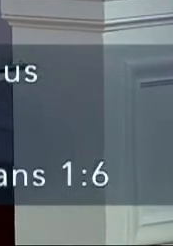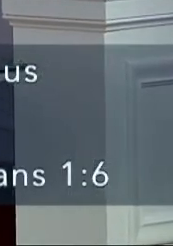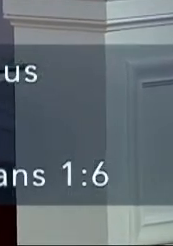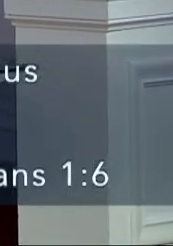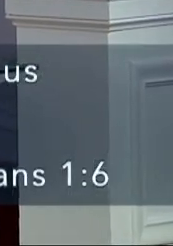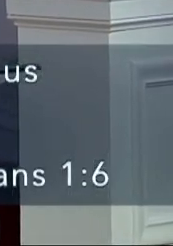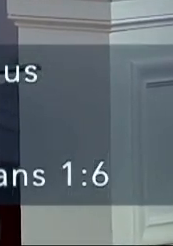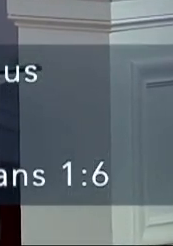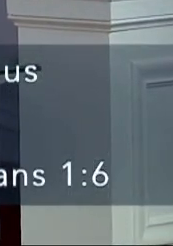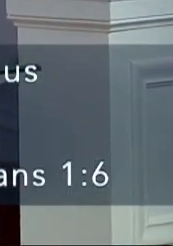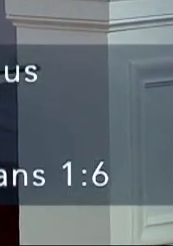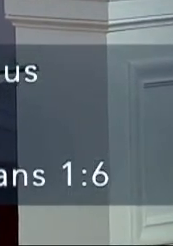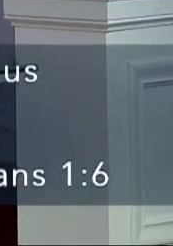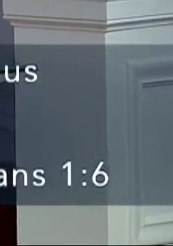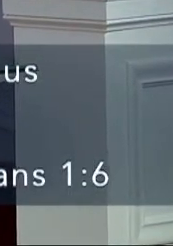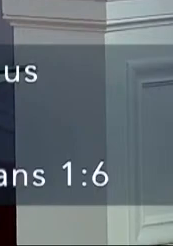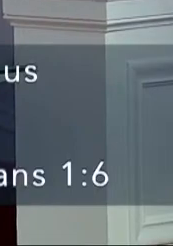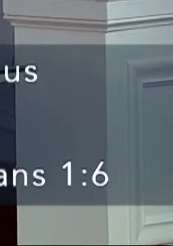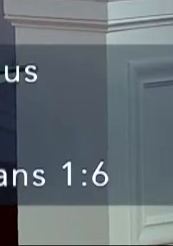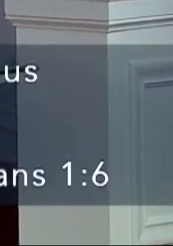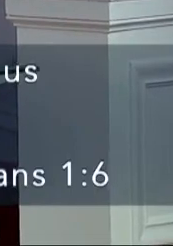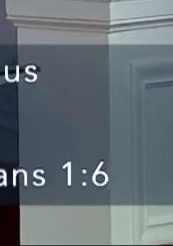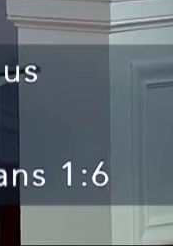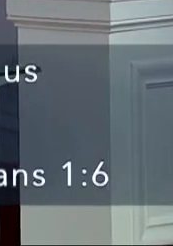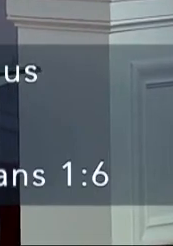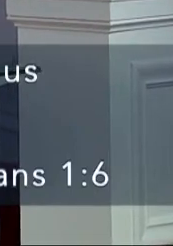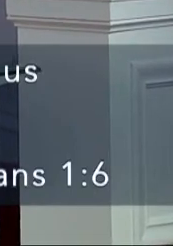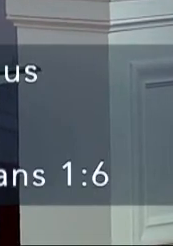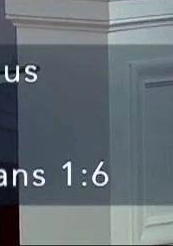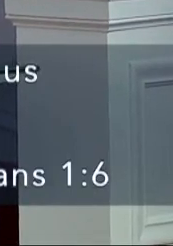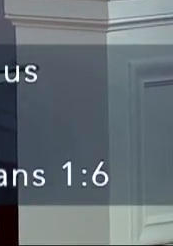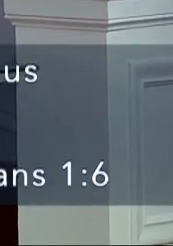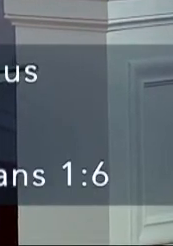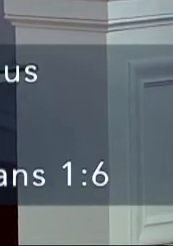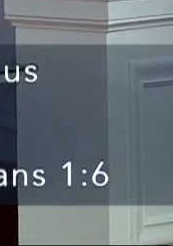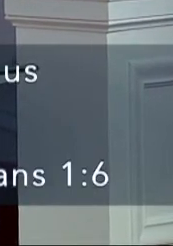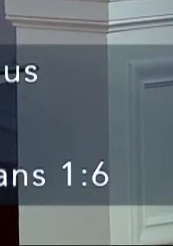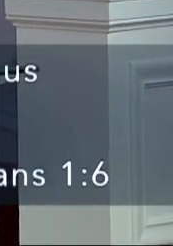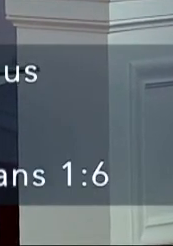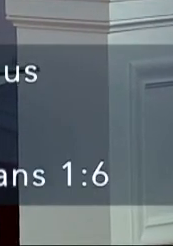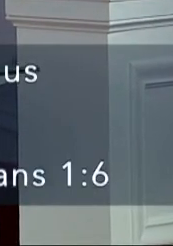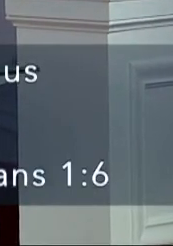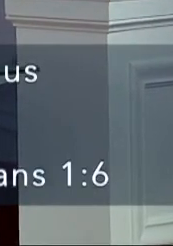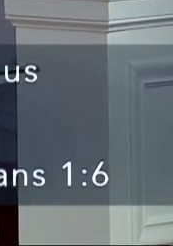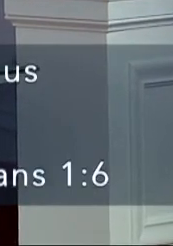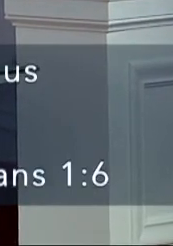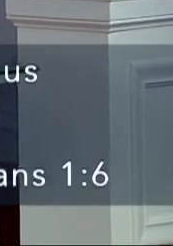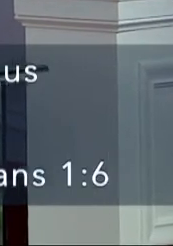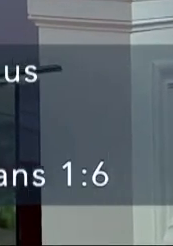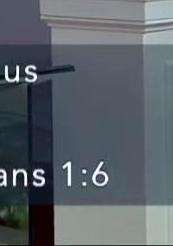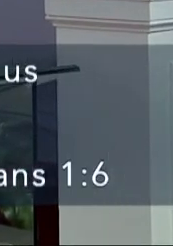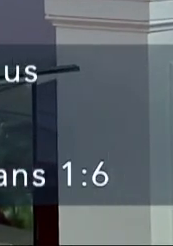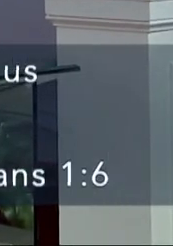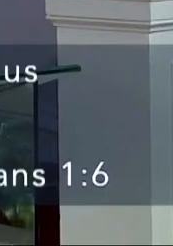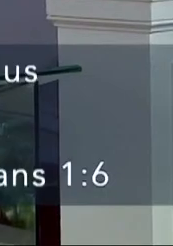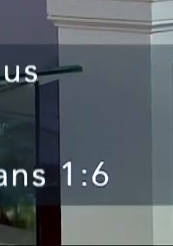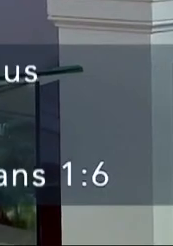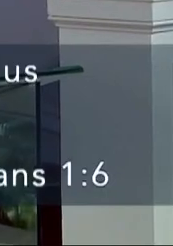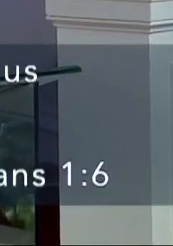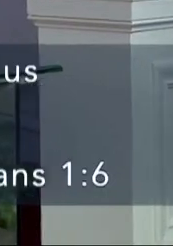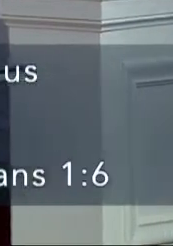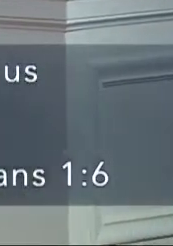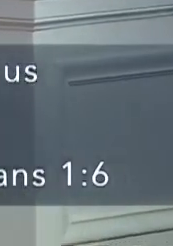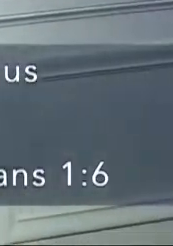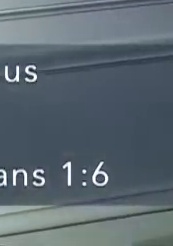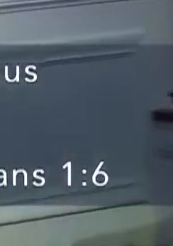to the praise of the glory of his grace by which he made us accepted in the